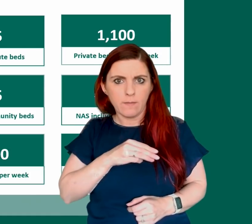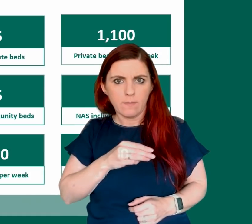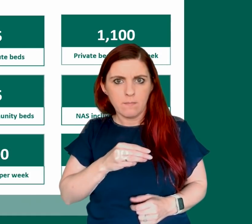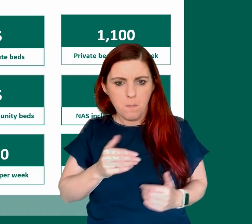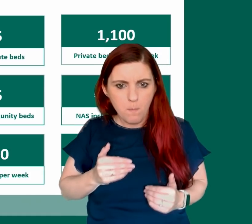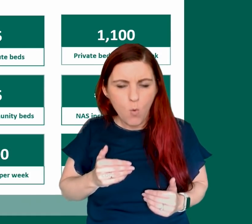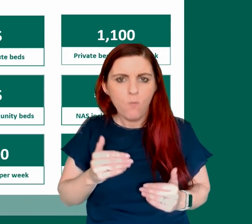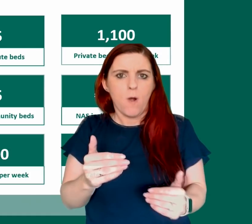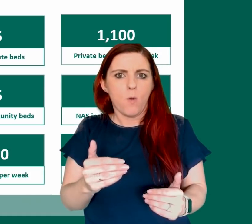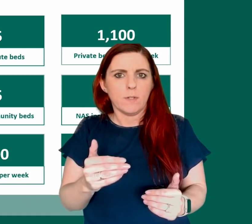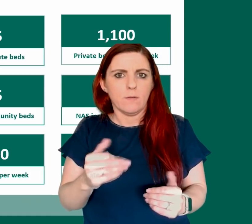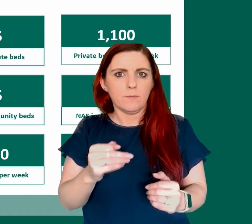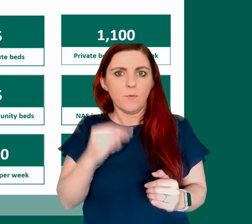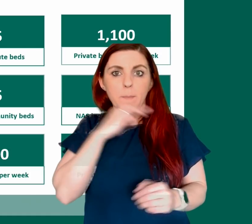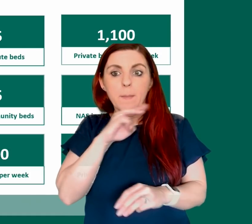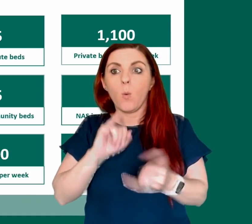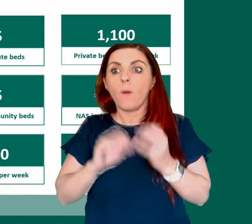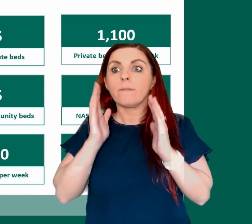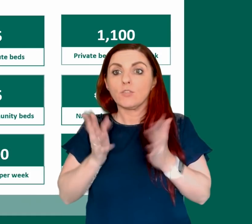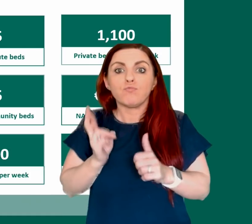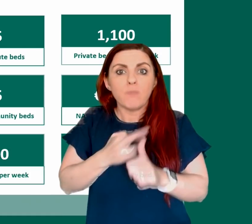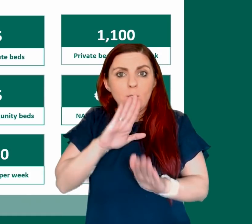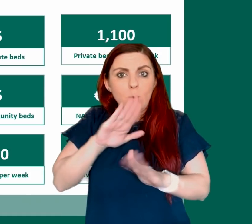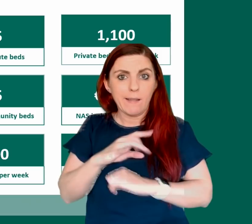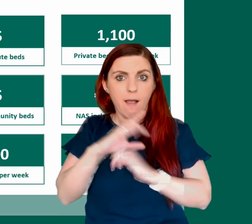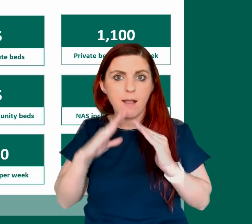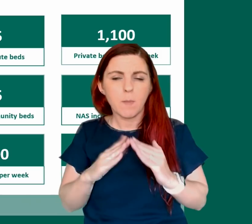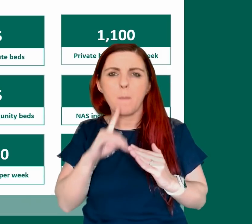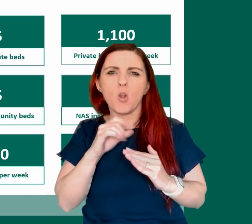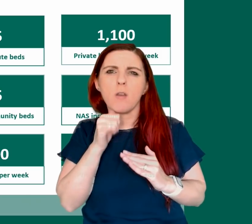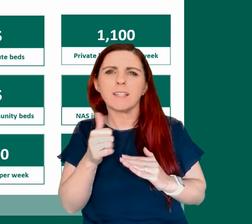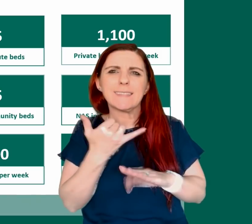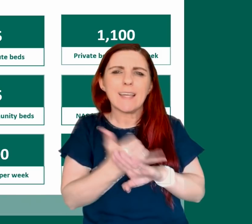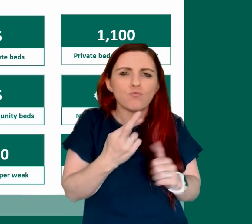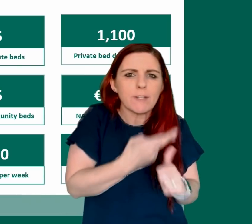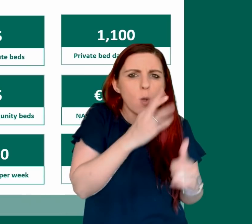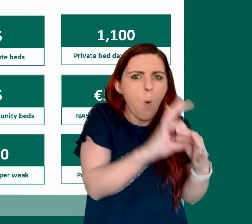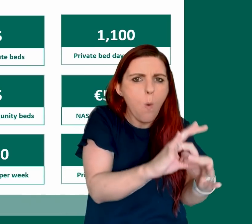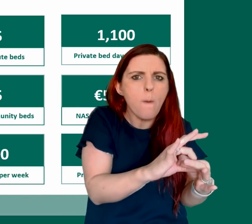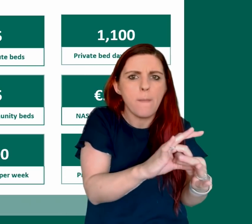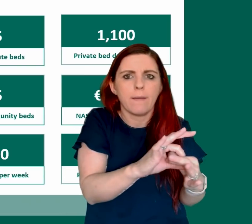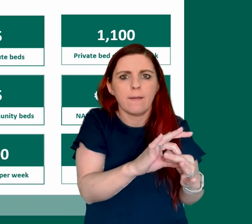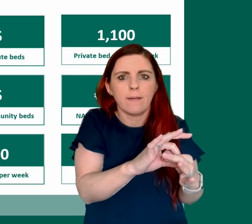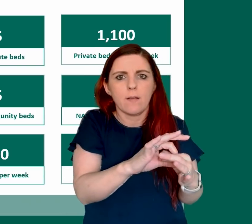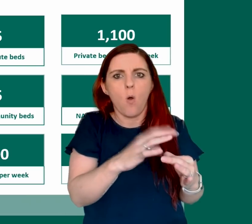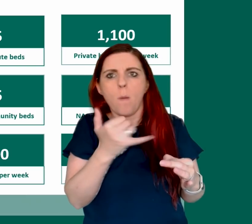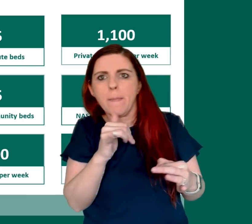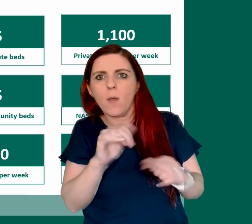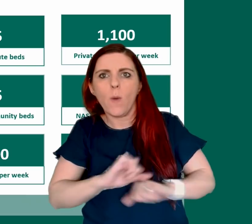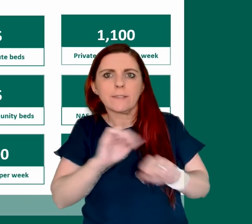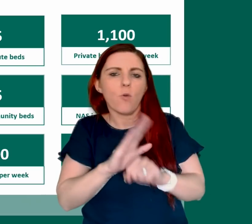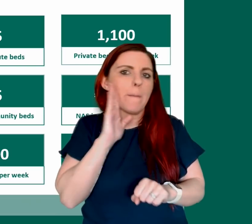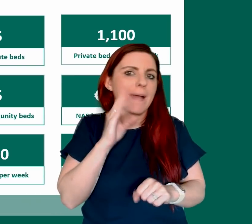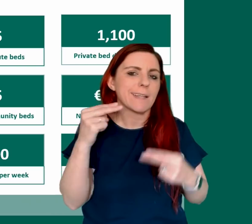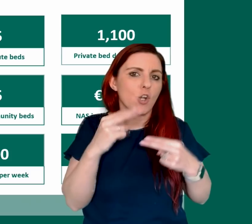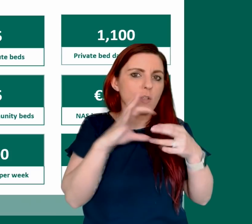supporting discharge for people who are well enough to leave an acute hospital but possibly not well enough to go home, or indeed awaiting a bed in a nursing home,